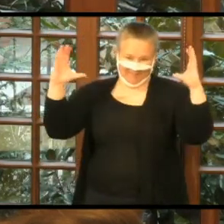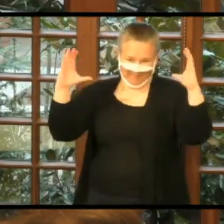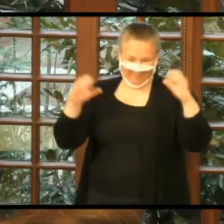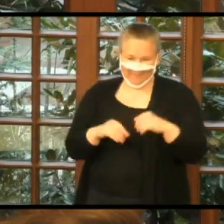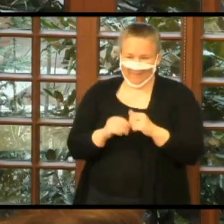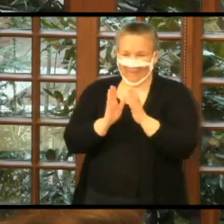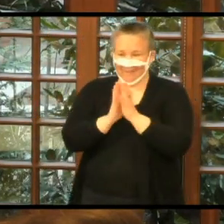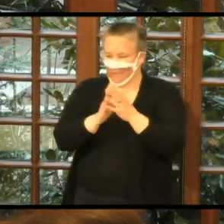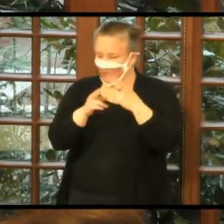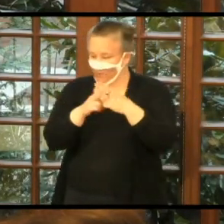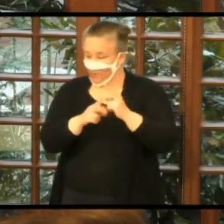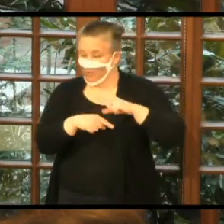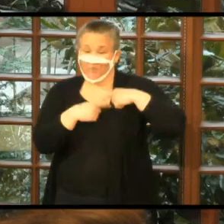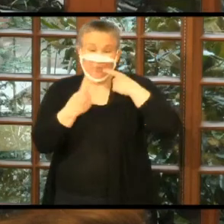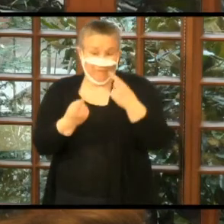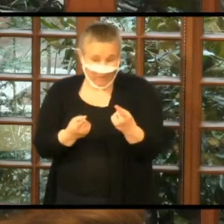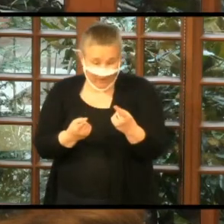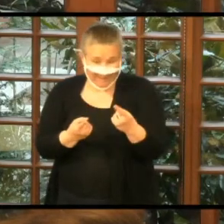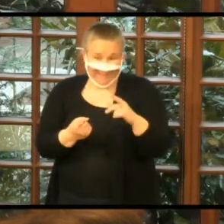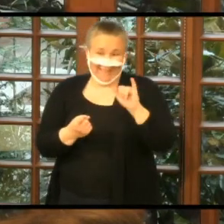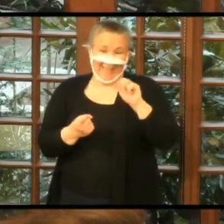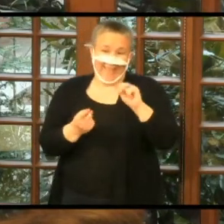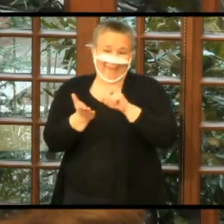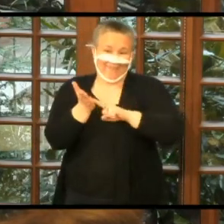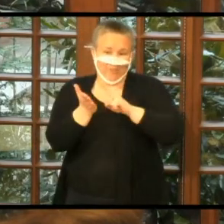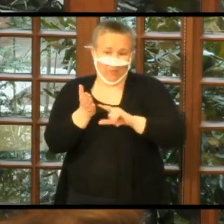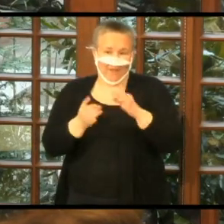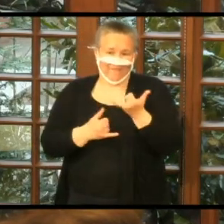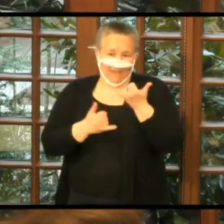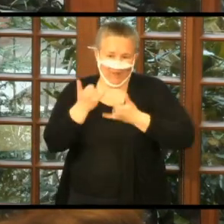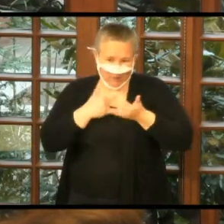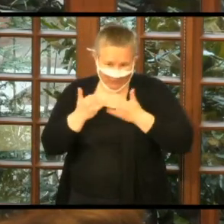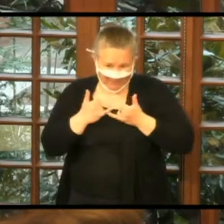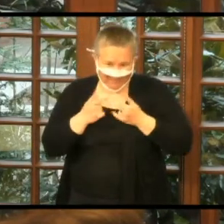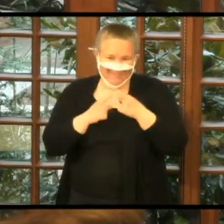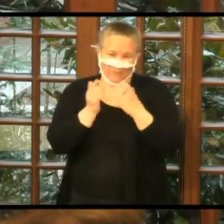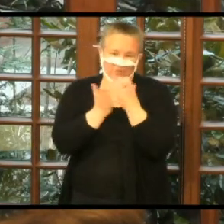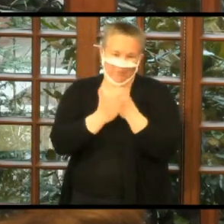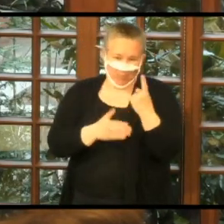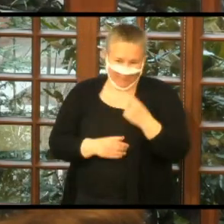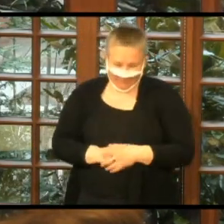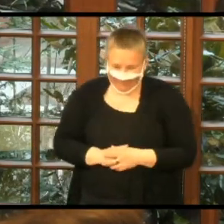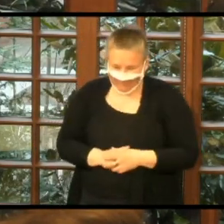is called, so far at least, An Inventory of Errors, and this is from chapter one.